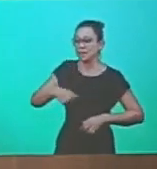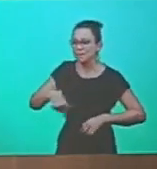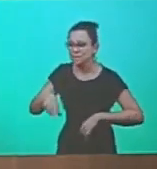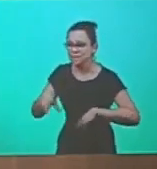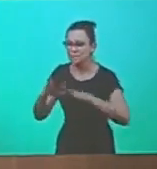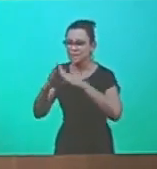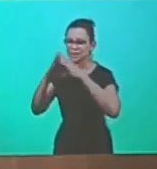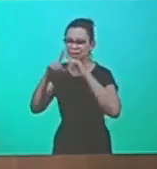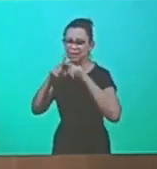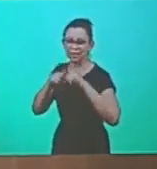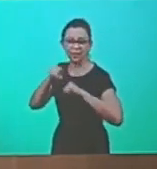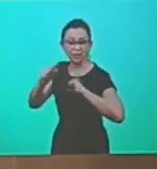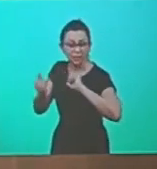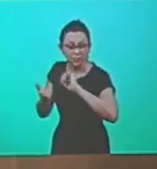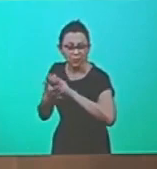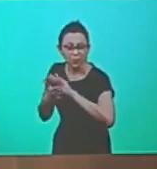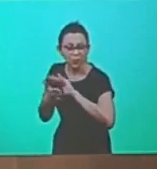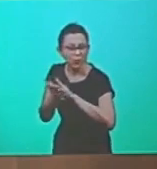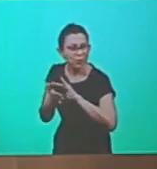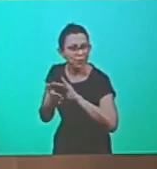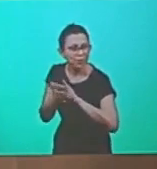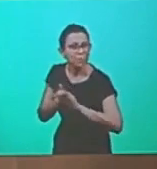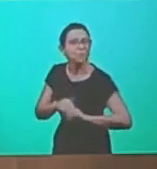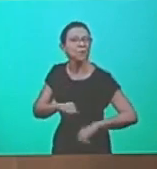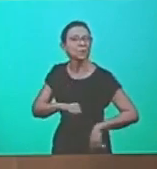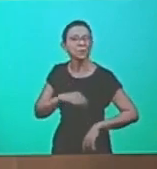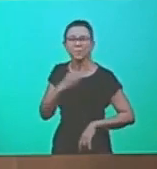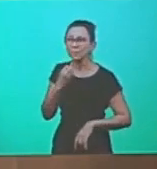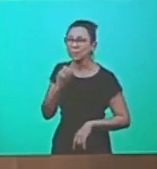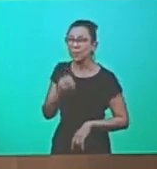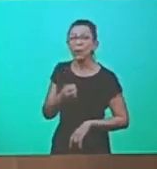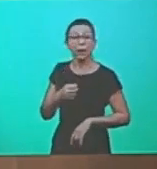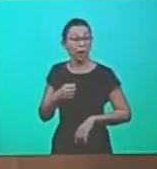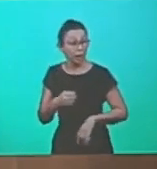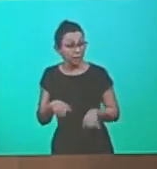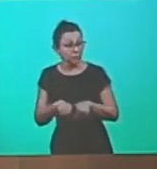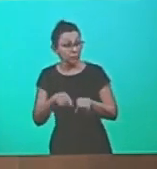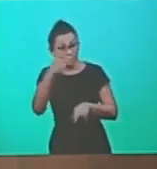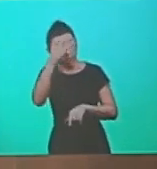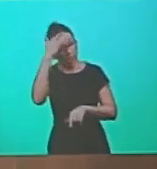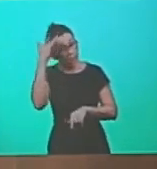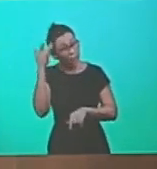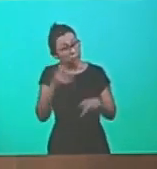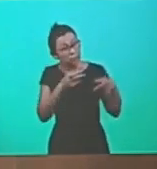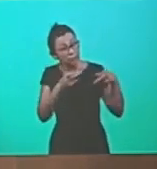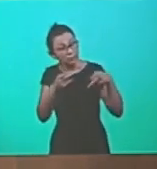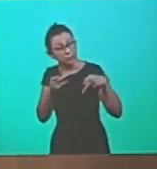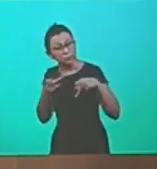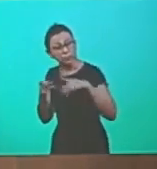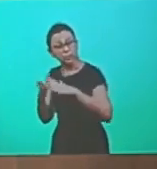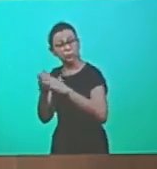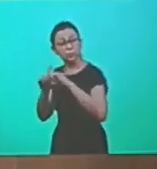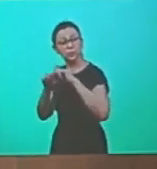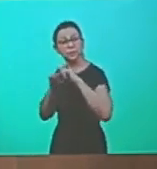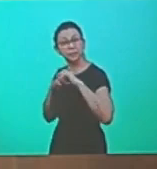When you pray for someone, for your parents or for your dad to come to church, he will come.